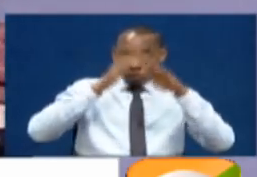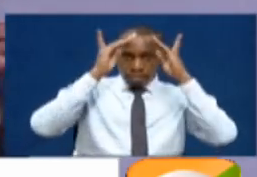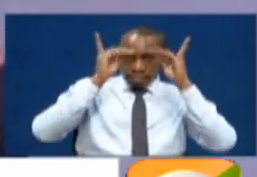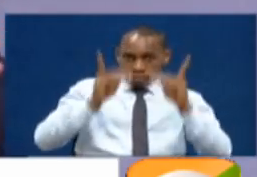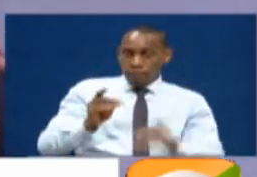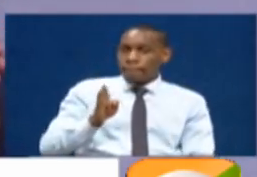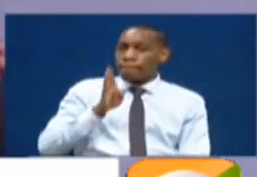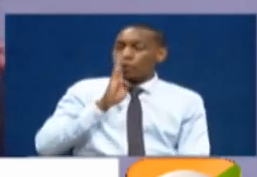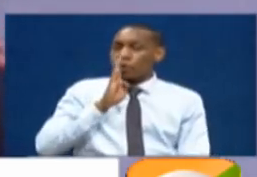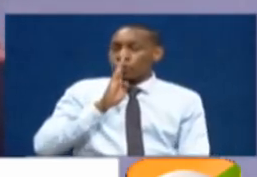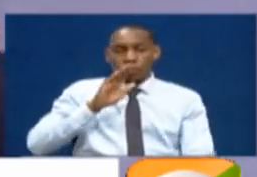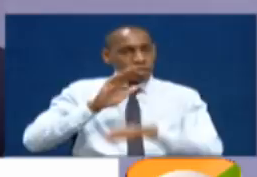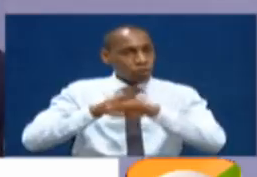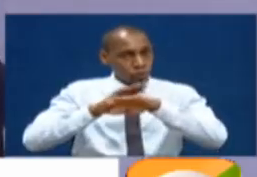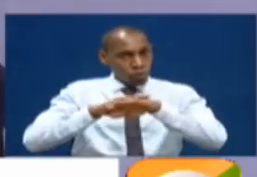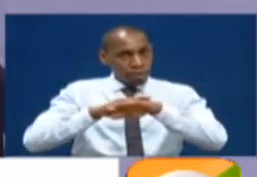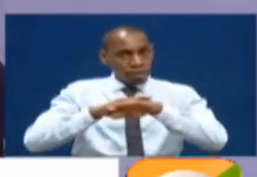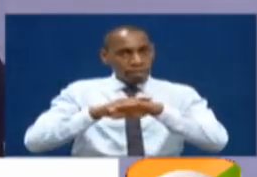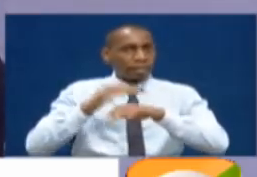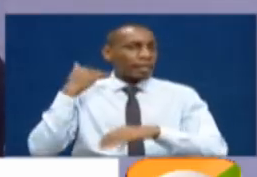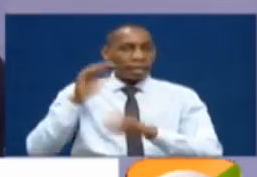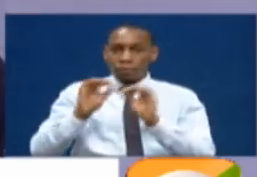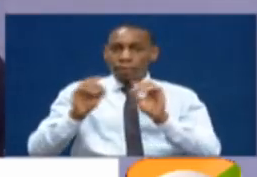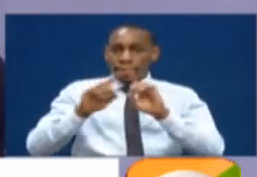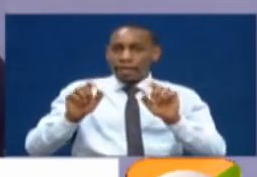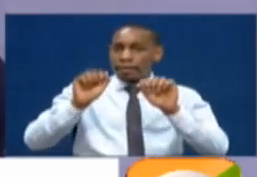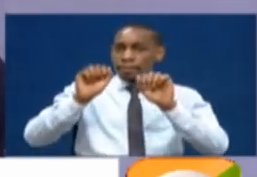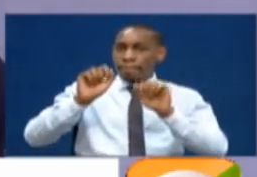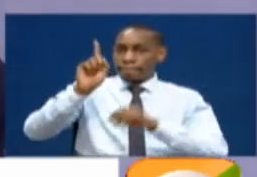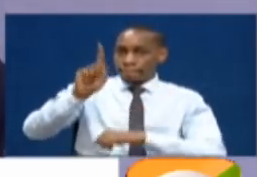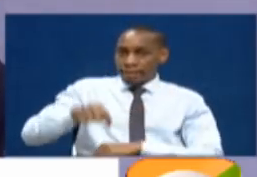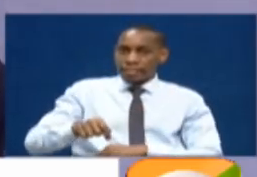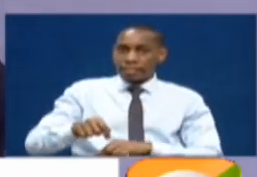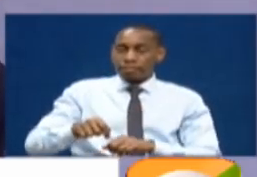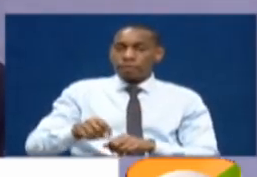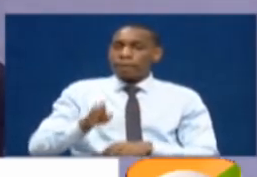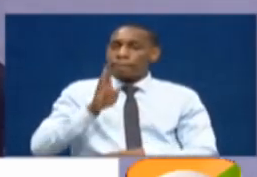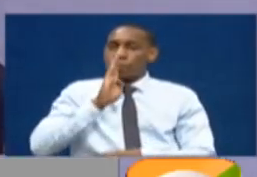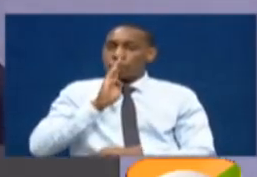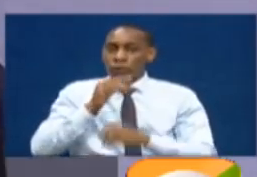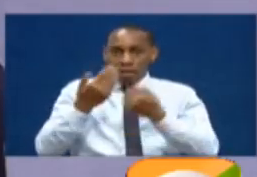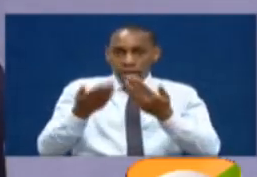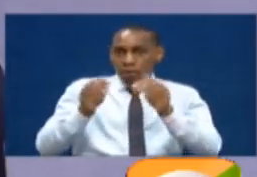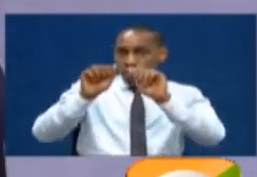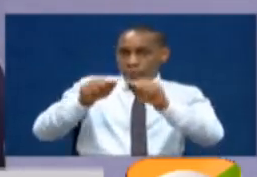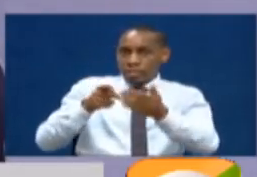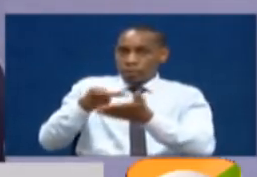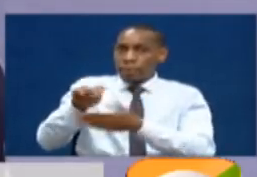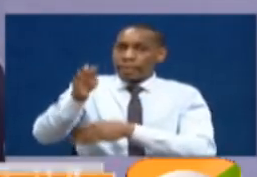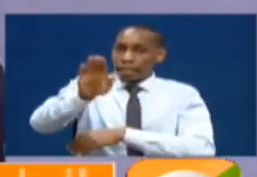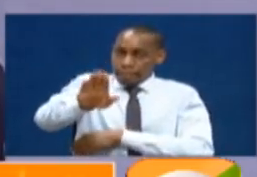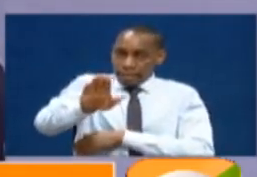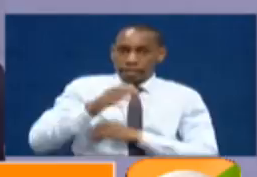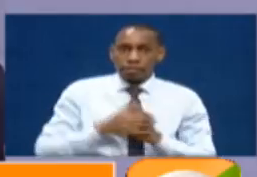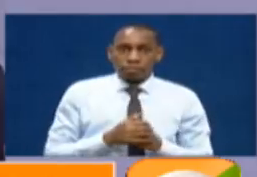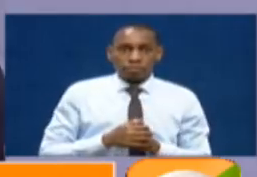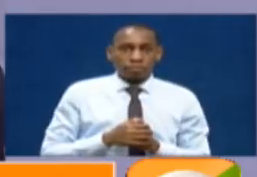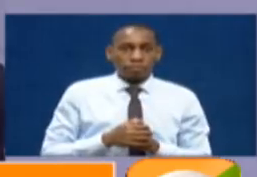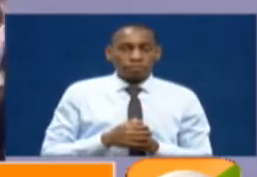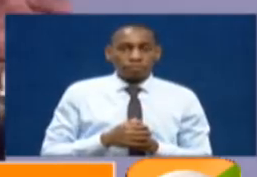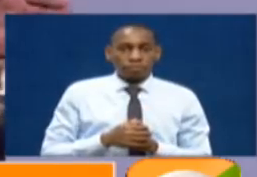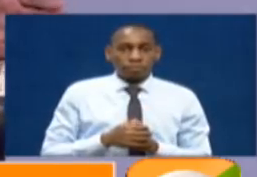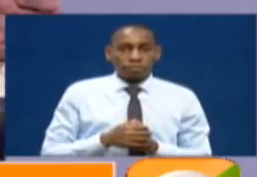a crime, but you must be able to borrow in a manner that you will be able to repay